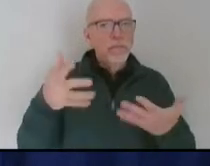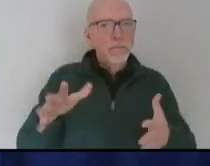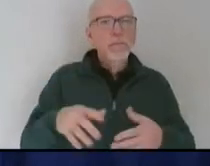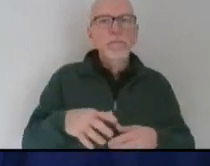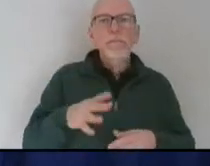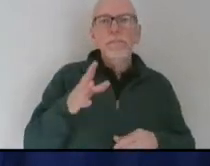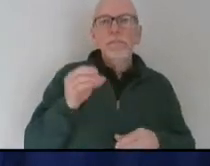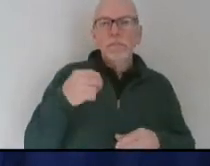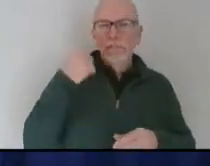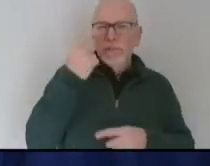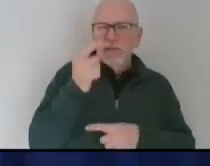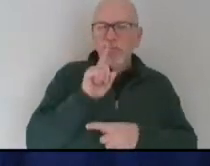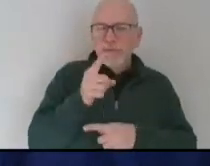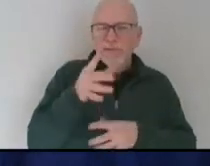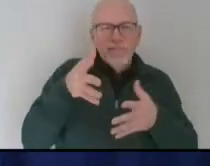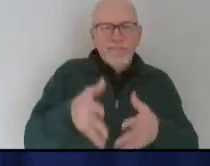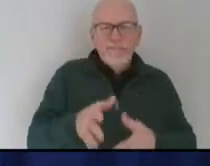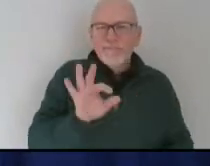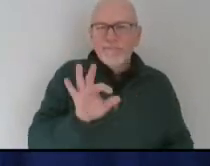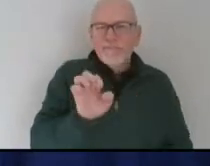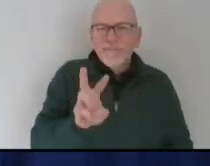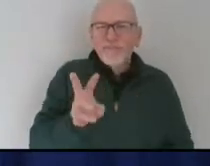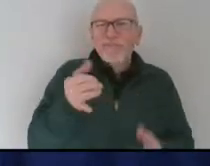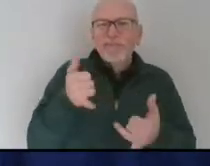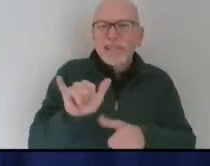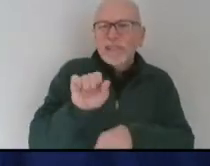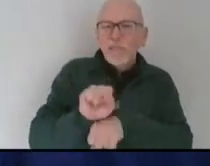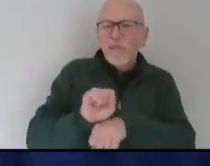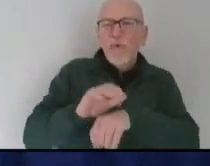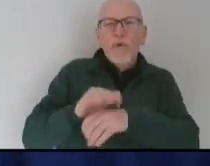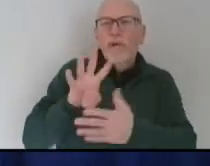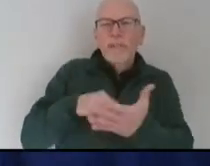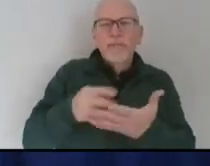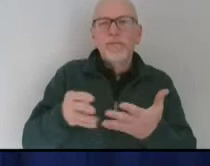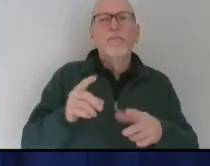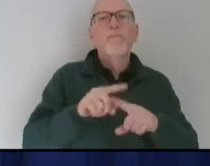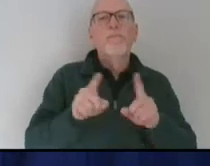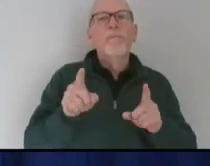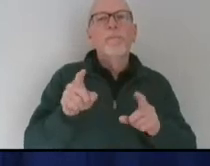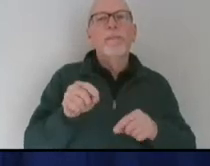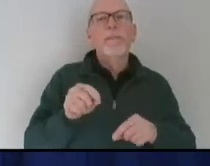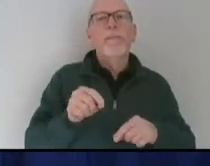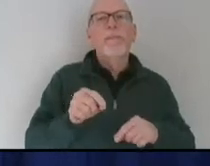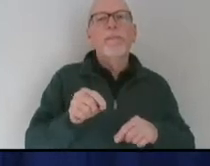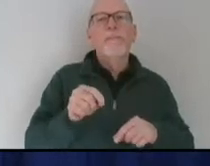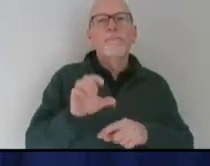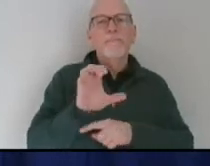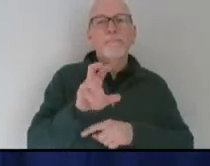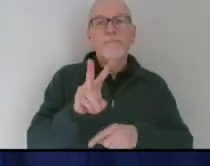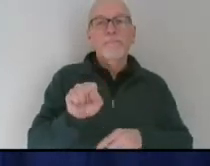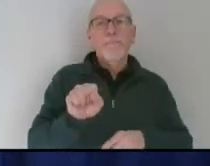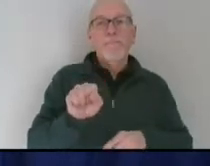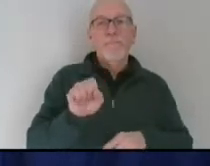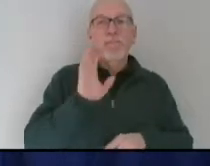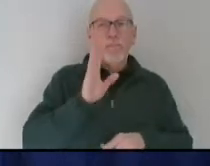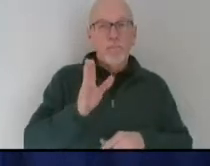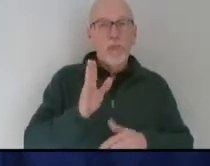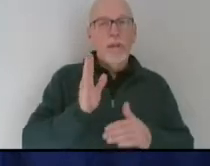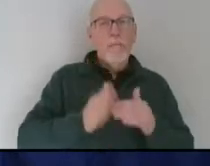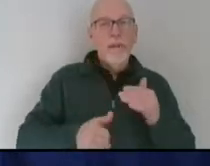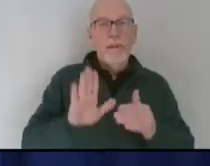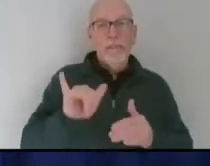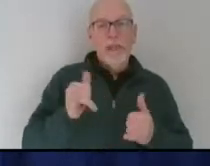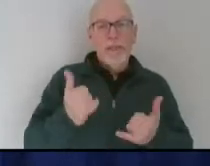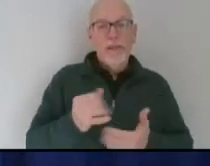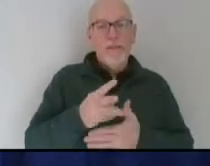a handful now that they're still working to get scheduled. But I do have down that CVS will complete by this